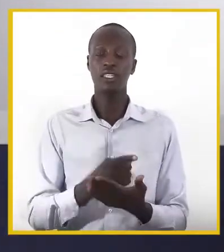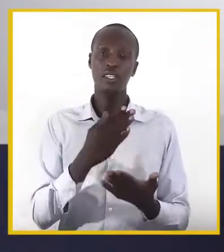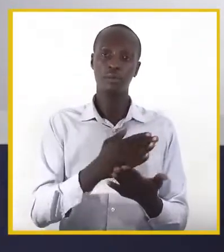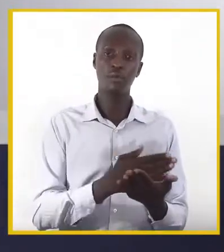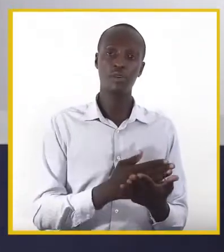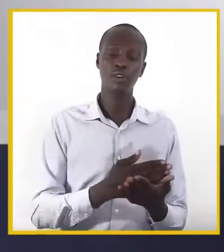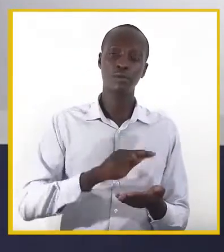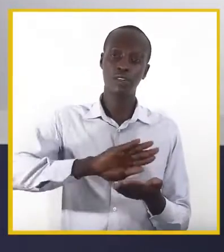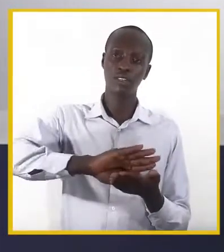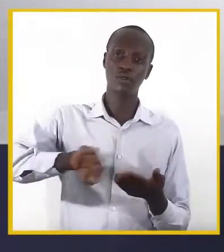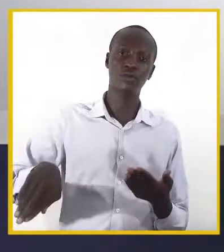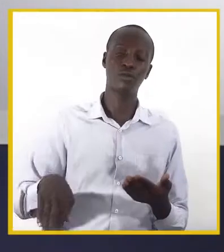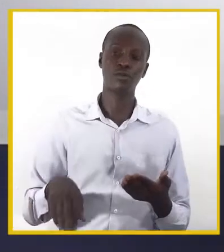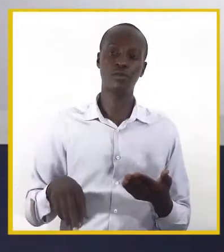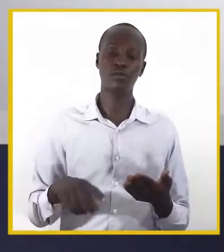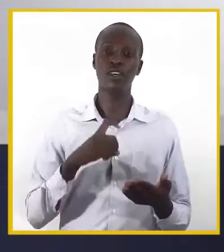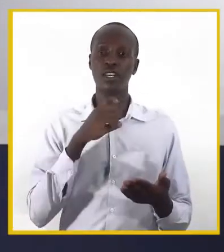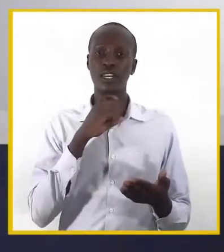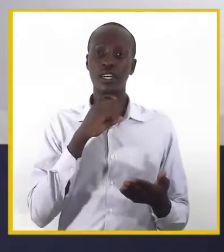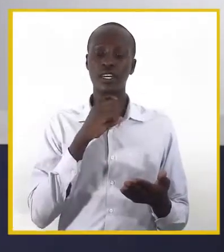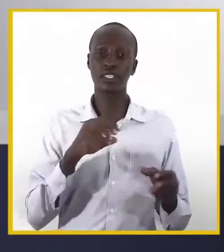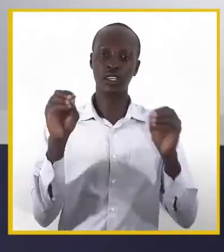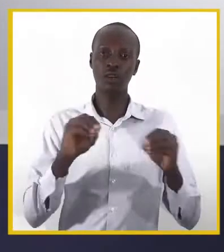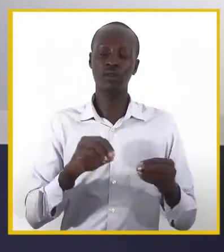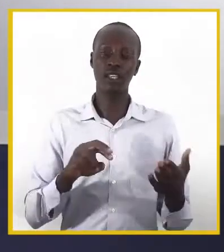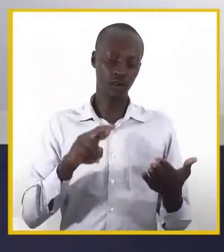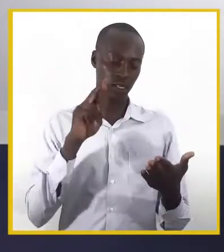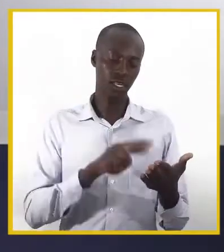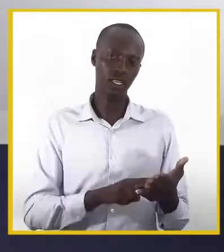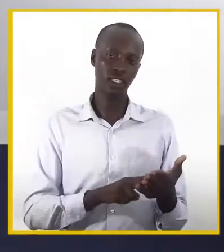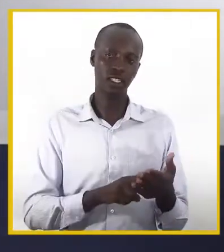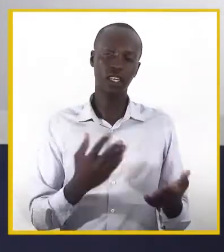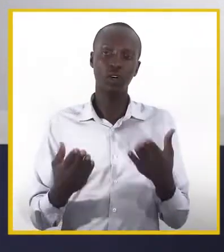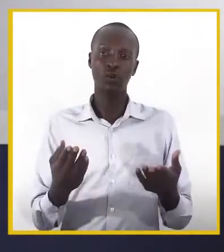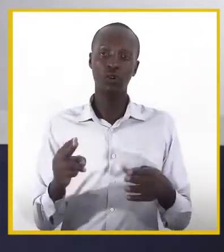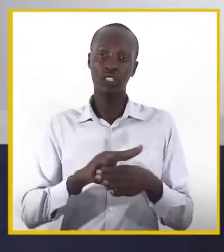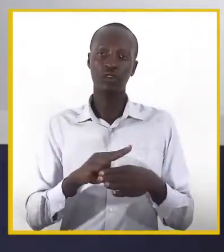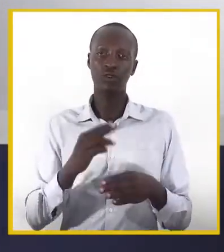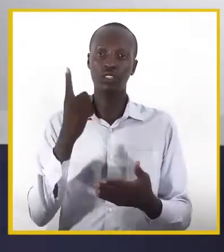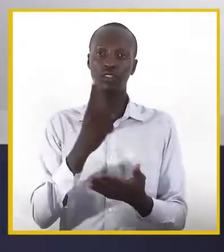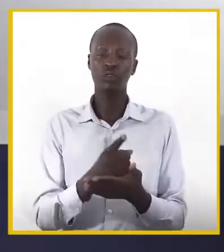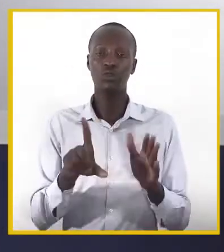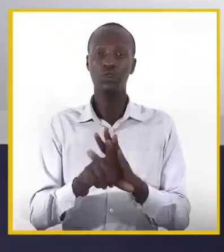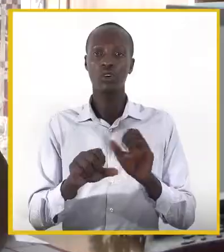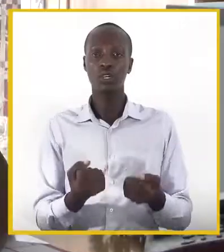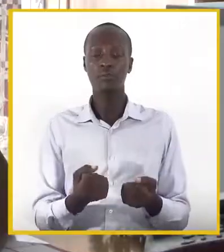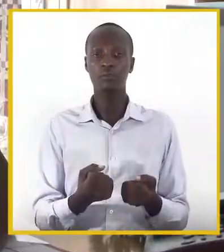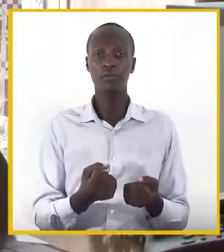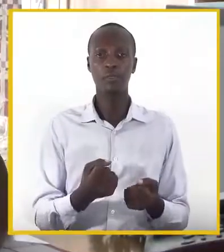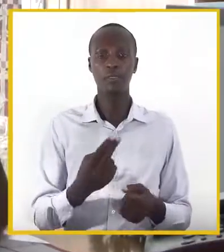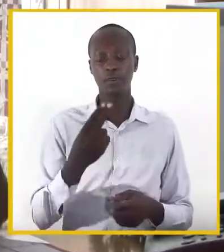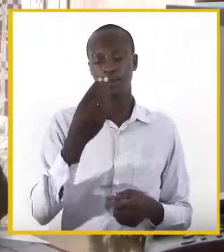an operation to weed out unregistered motor vehicles, which in some instances have been used to commit various crimes.